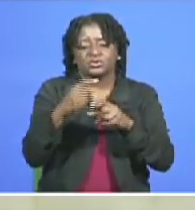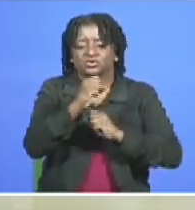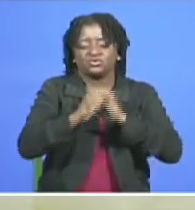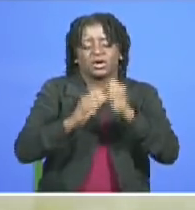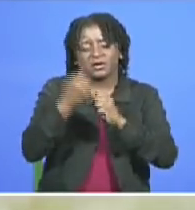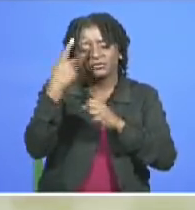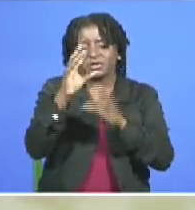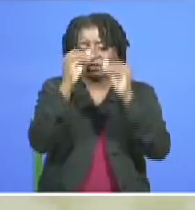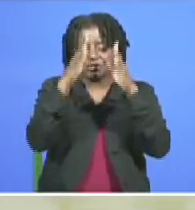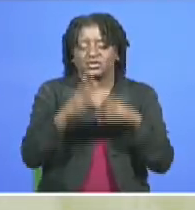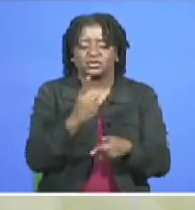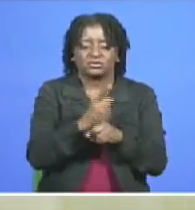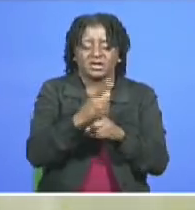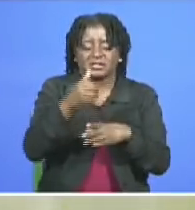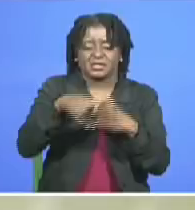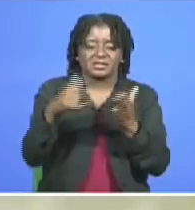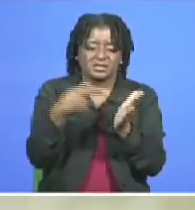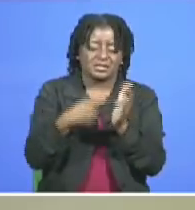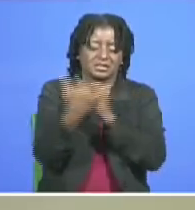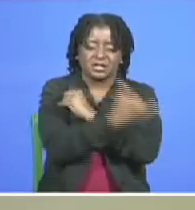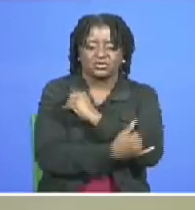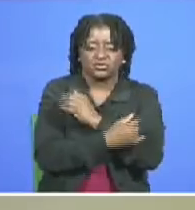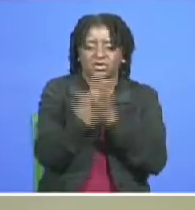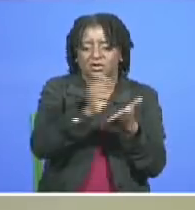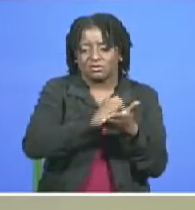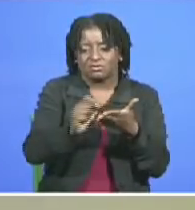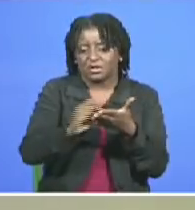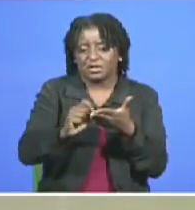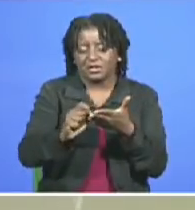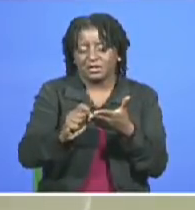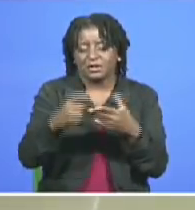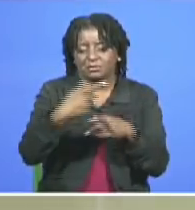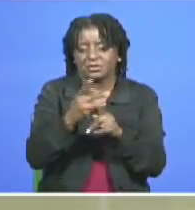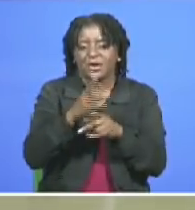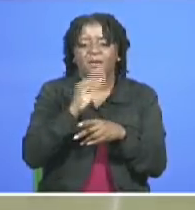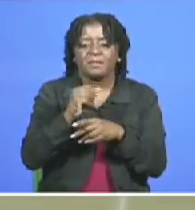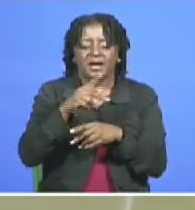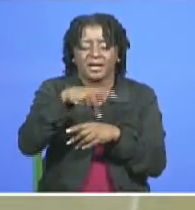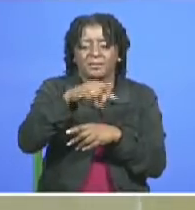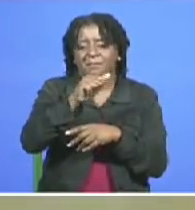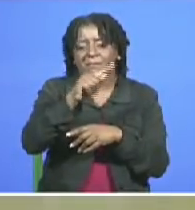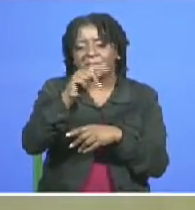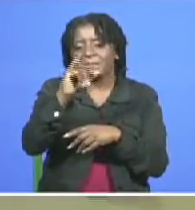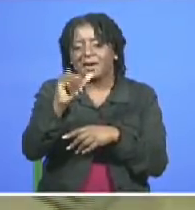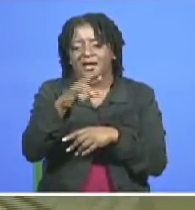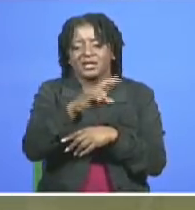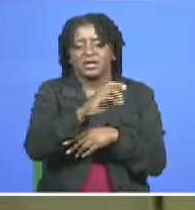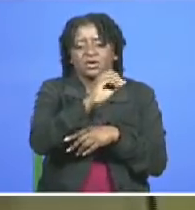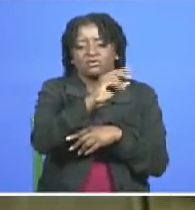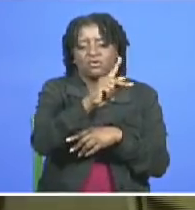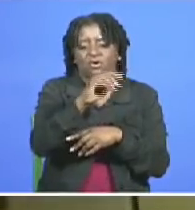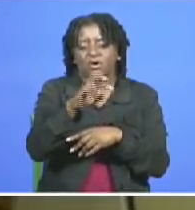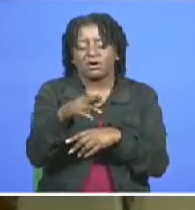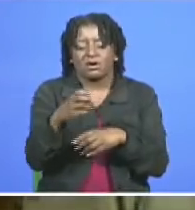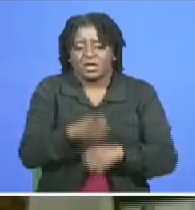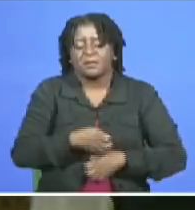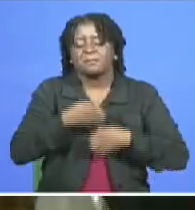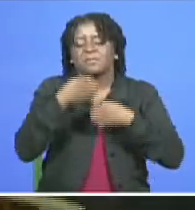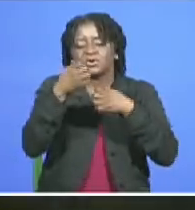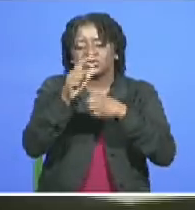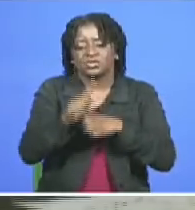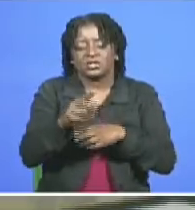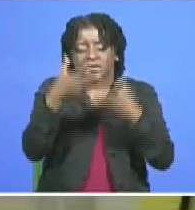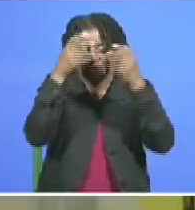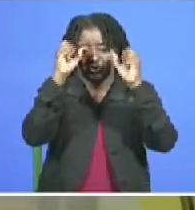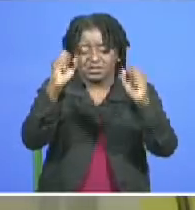in this country. The book was written and compiled by our very own Patty Roker. An emotional president of the Bahamas Union of Teachers,